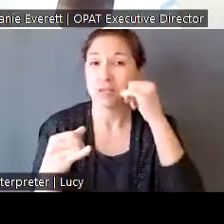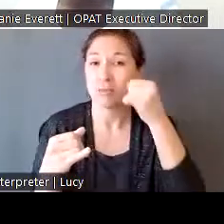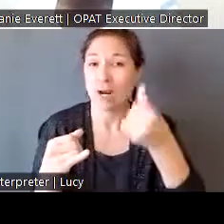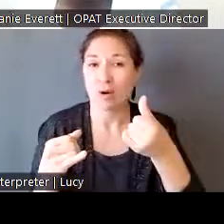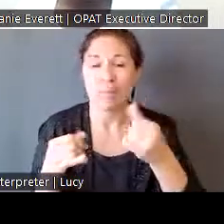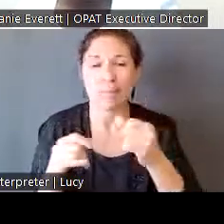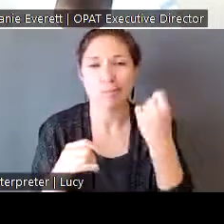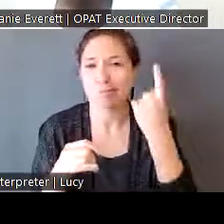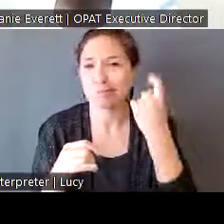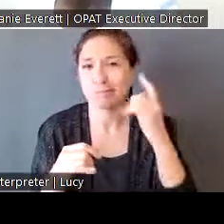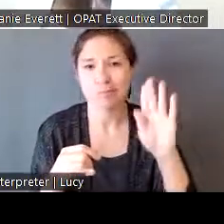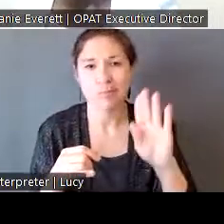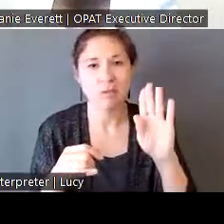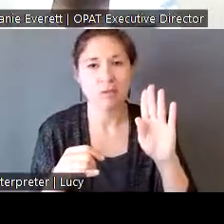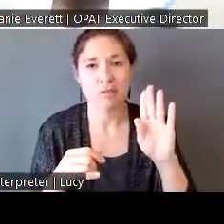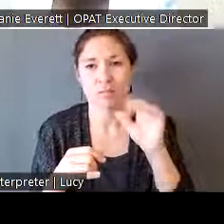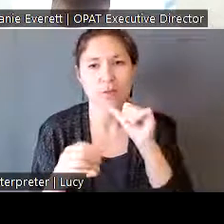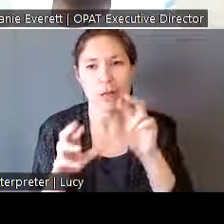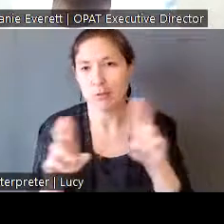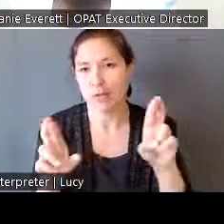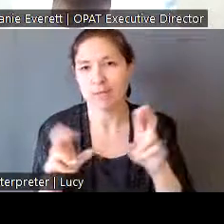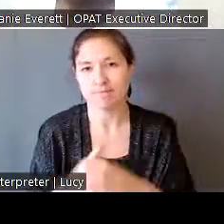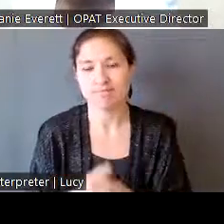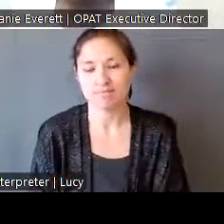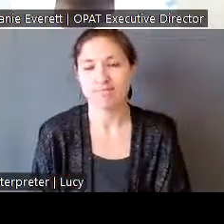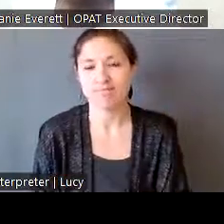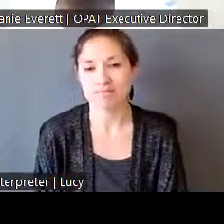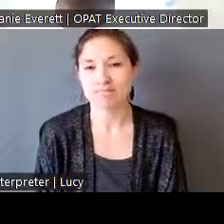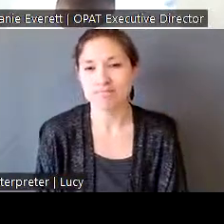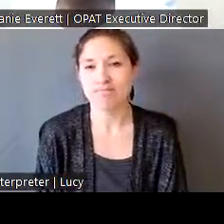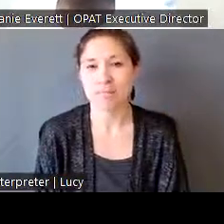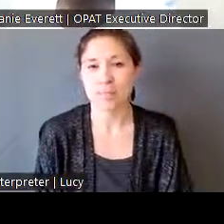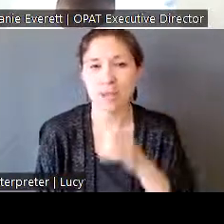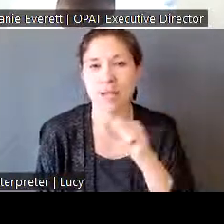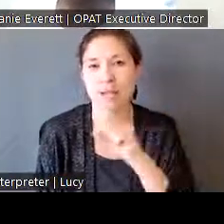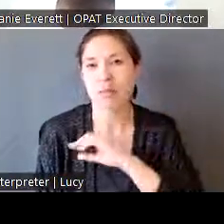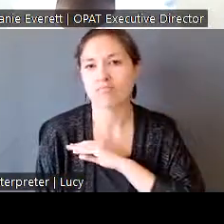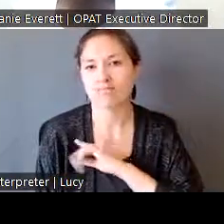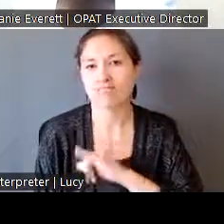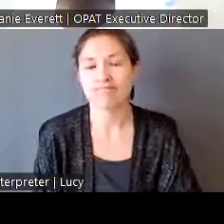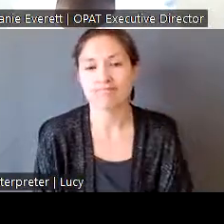would most likely not be able to make that date.